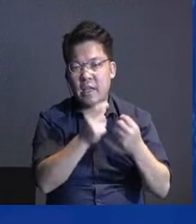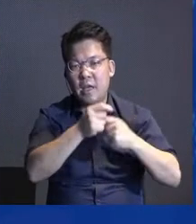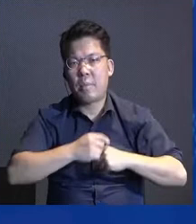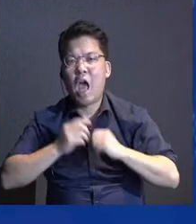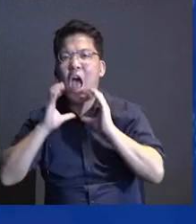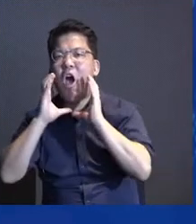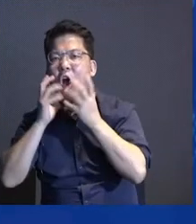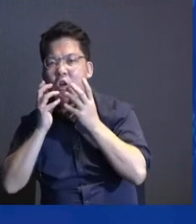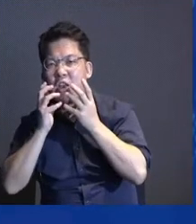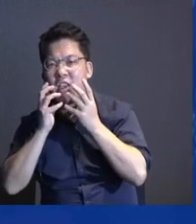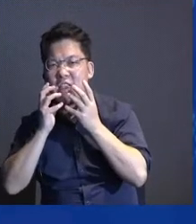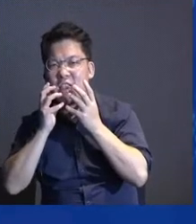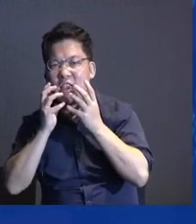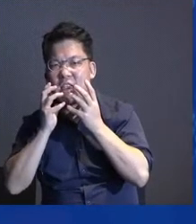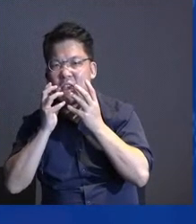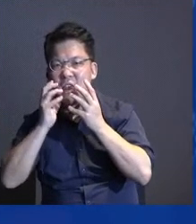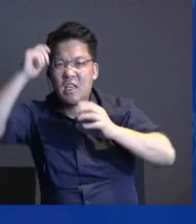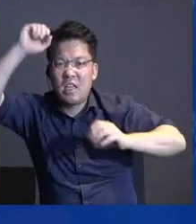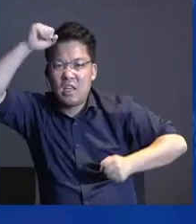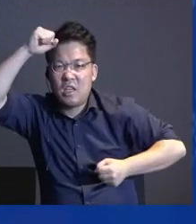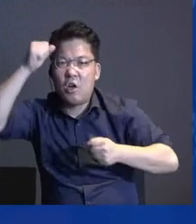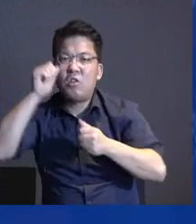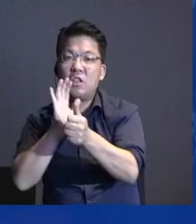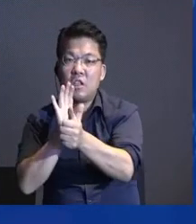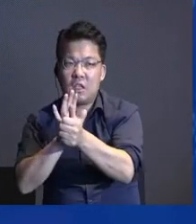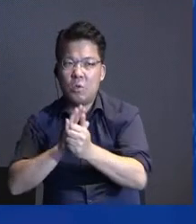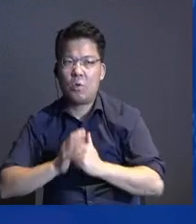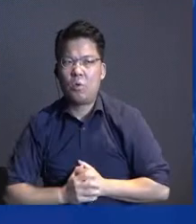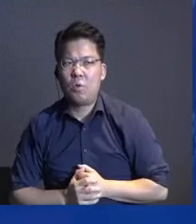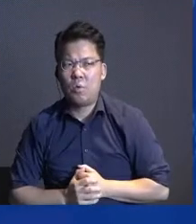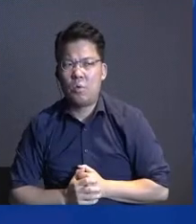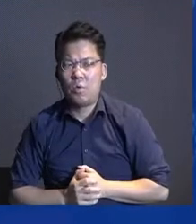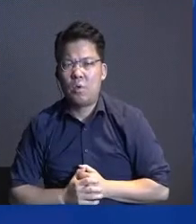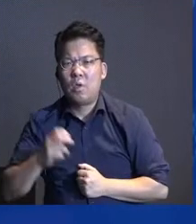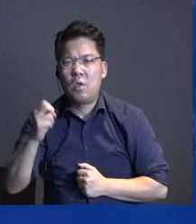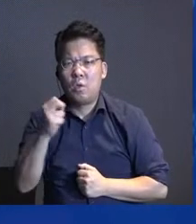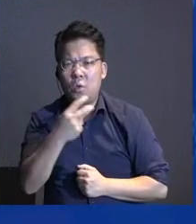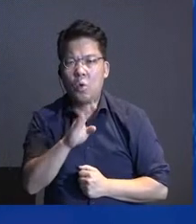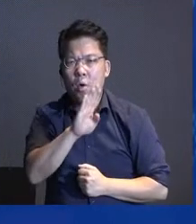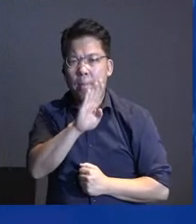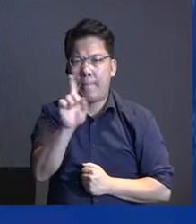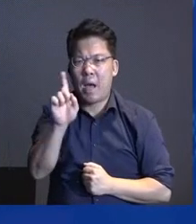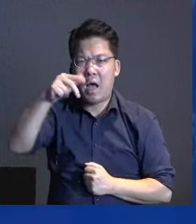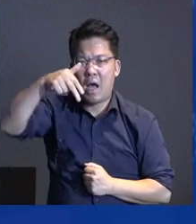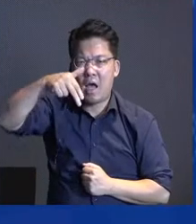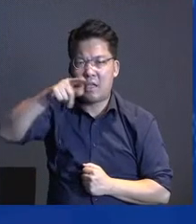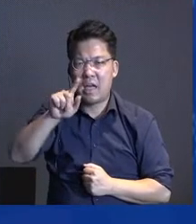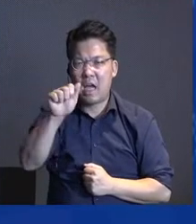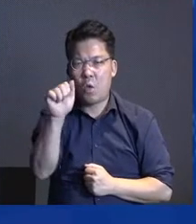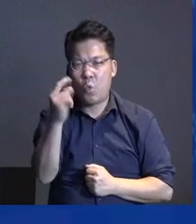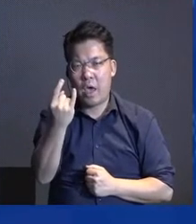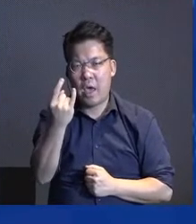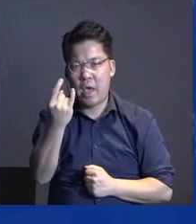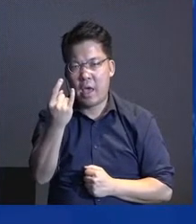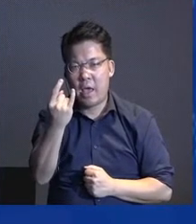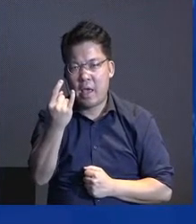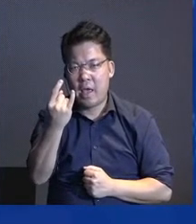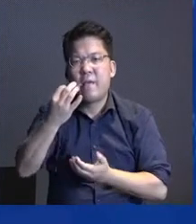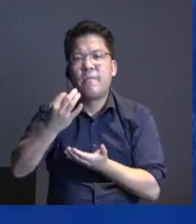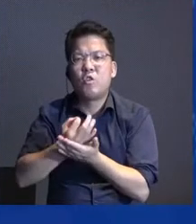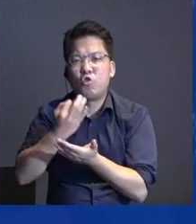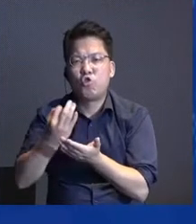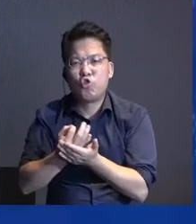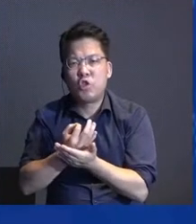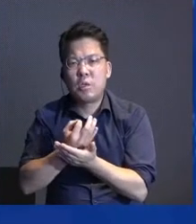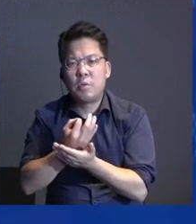children. And members do some fundraising at the community bazaar and